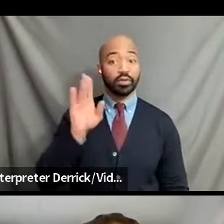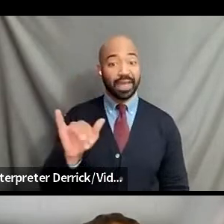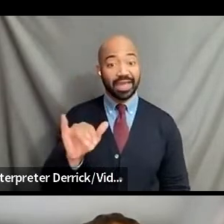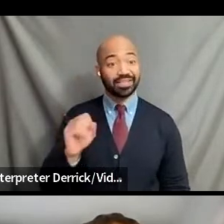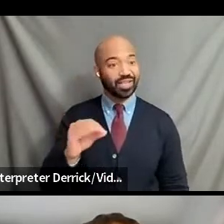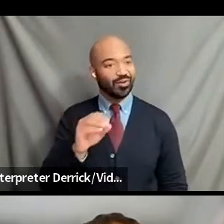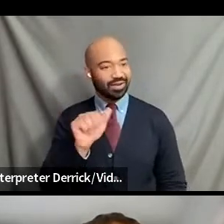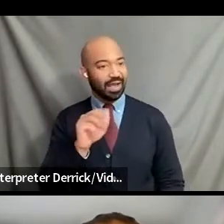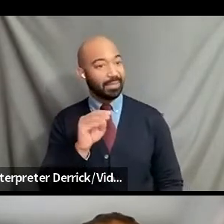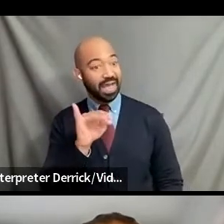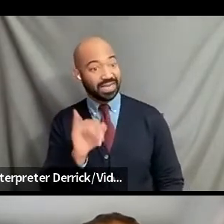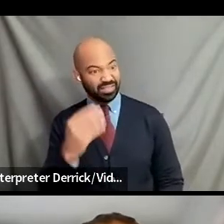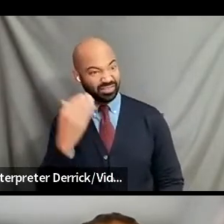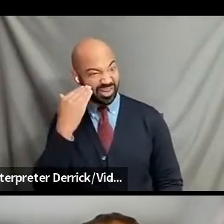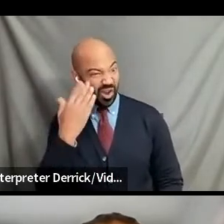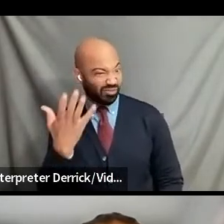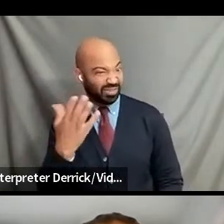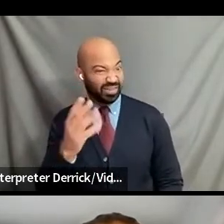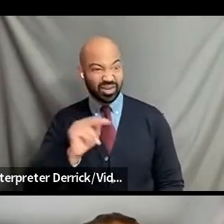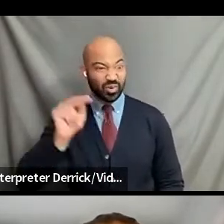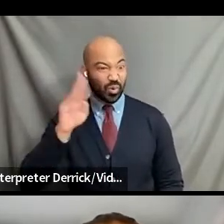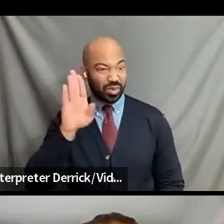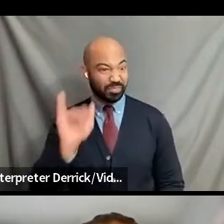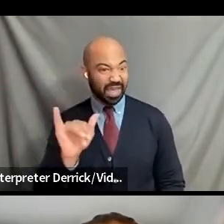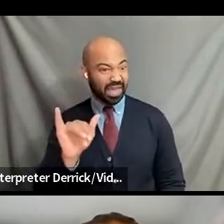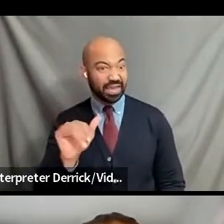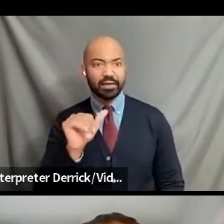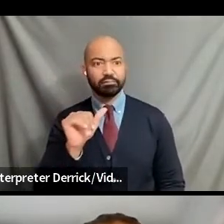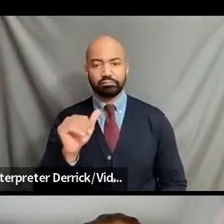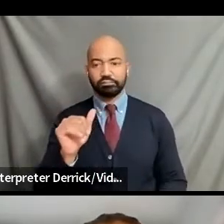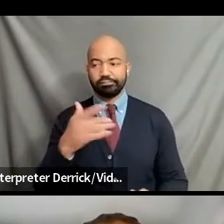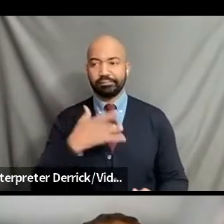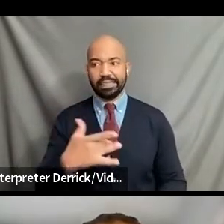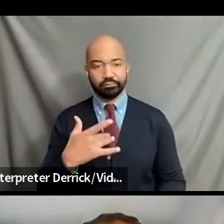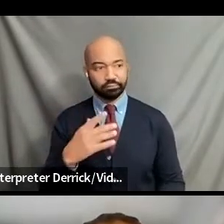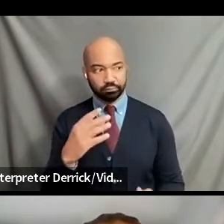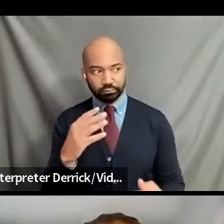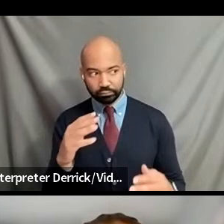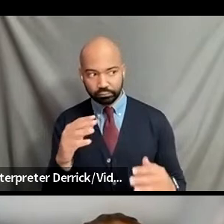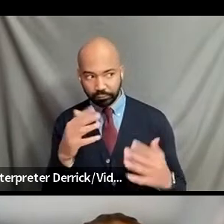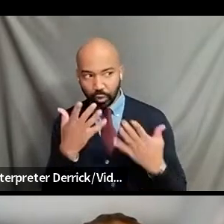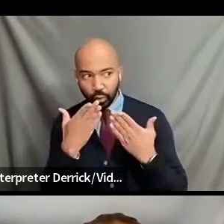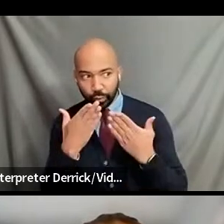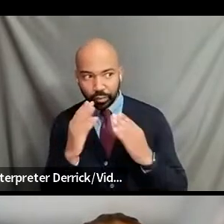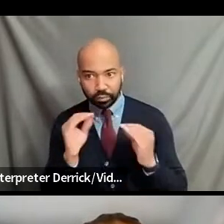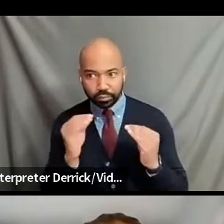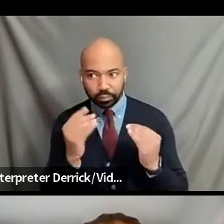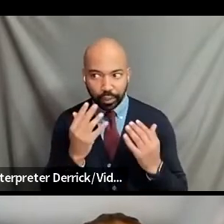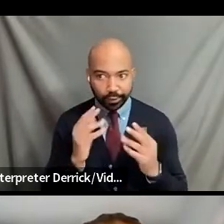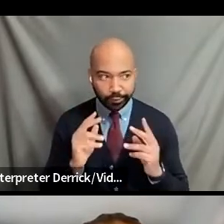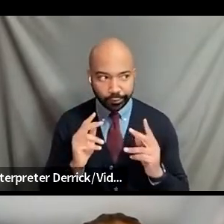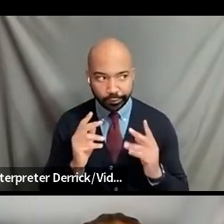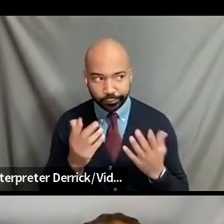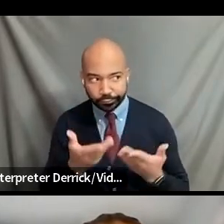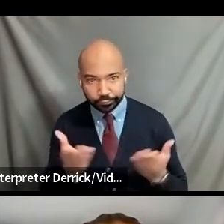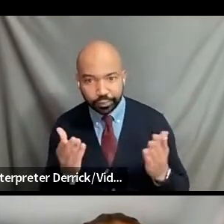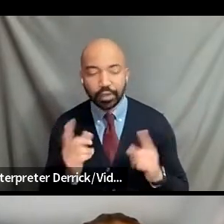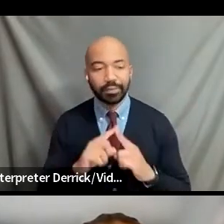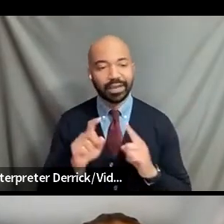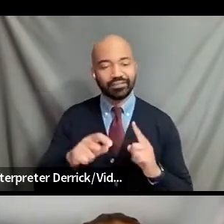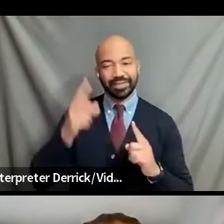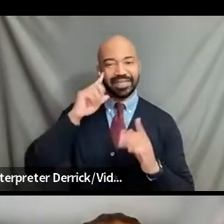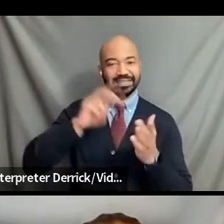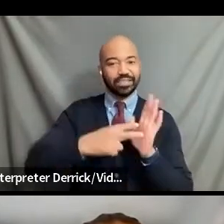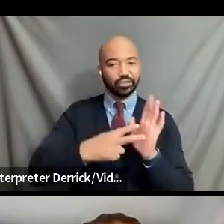Area, and North Bay isn't really known for its color, and you have to be very intentional. So I